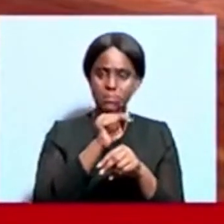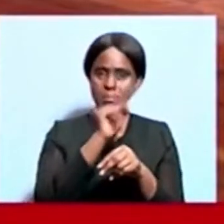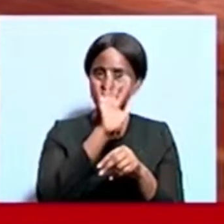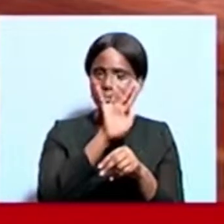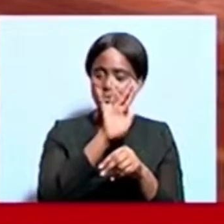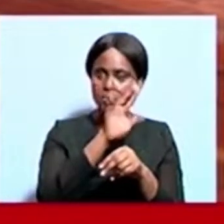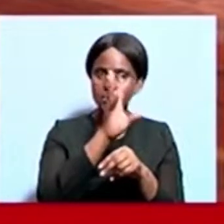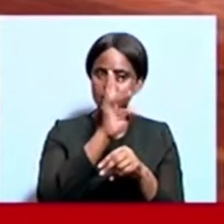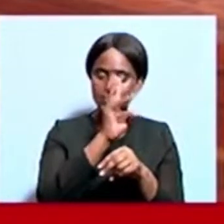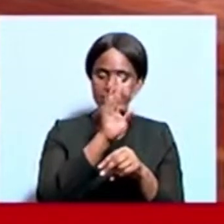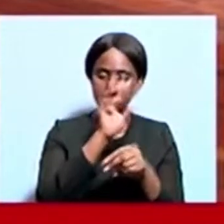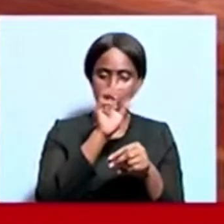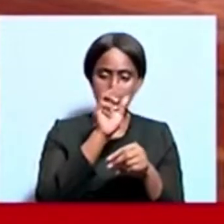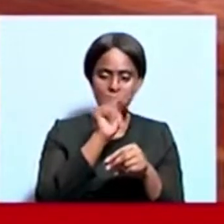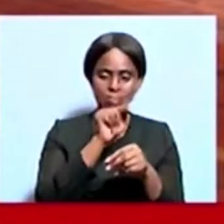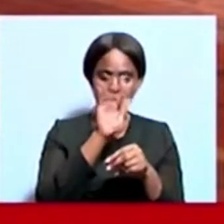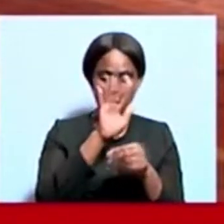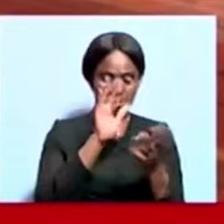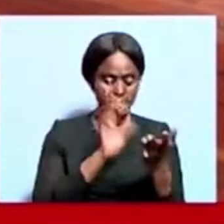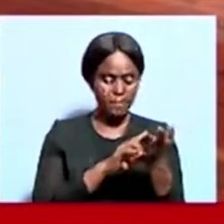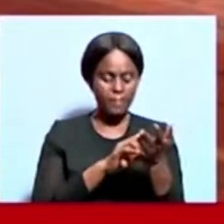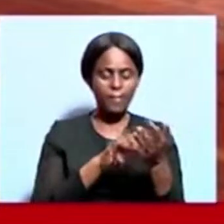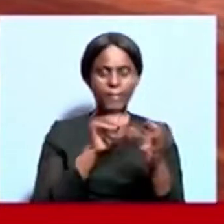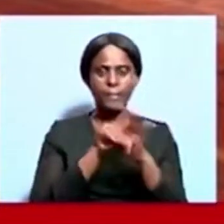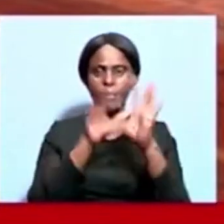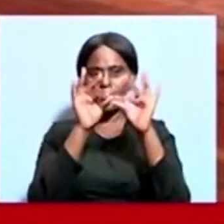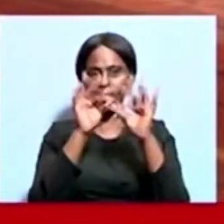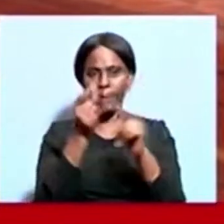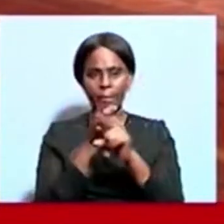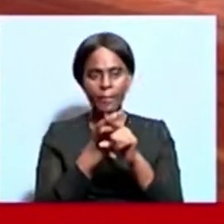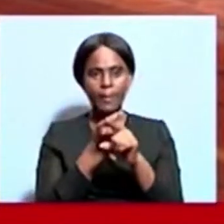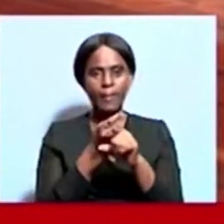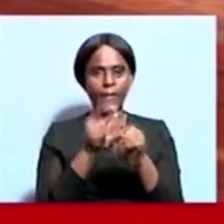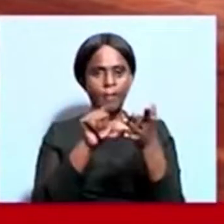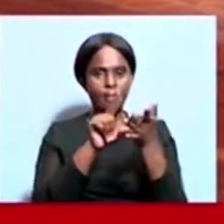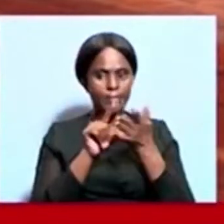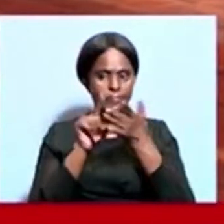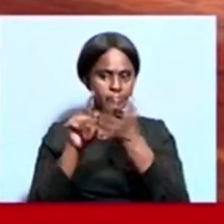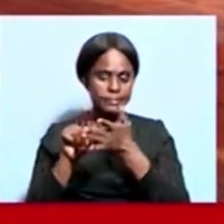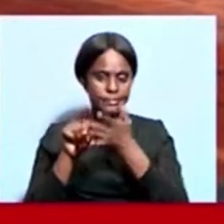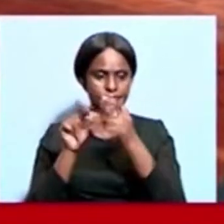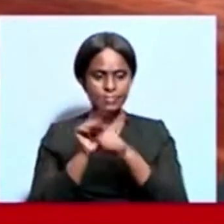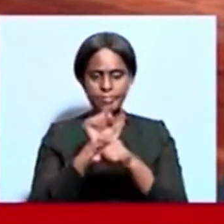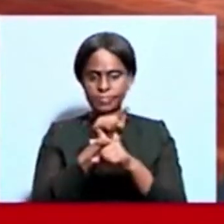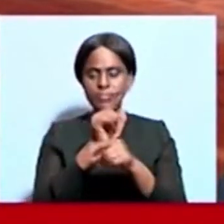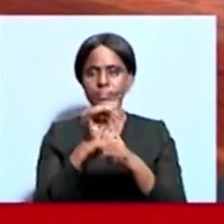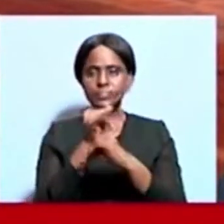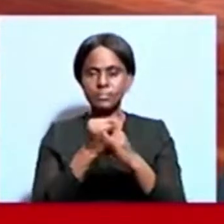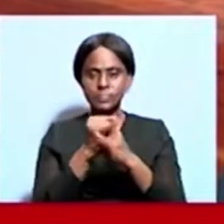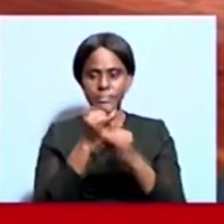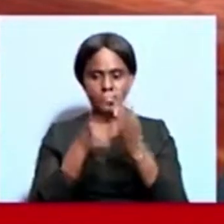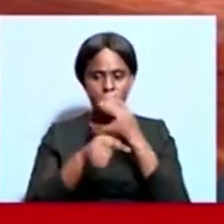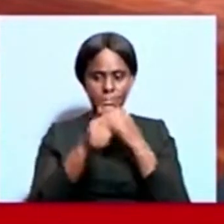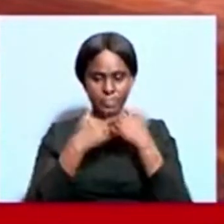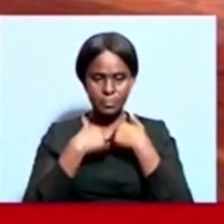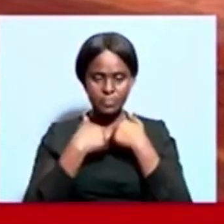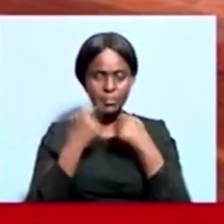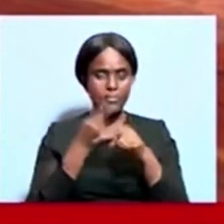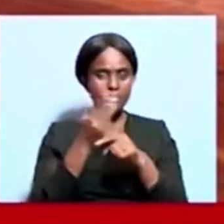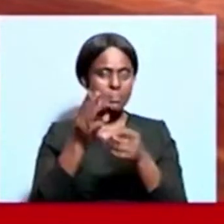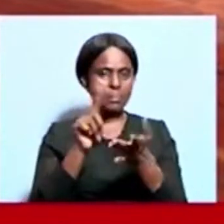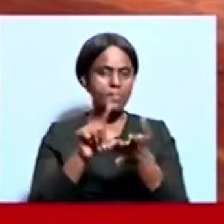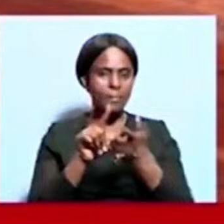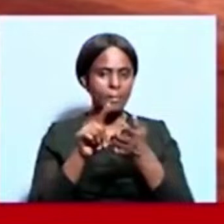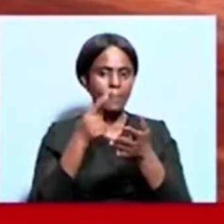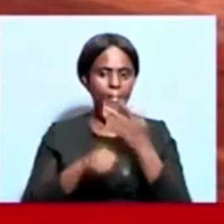16.5 thousand that is in the account comes from the loans, and this is the interest that is accrued from the loans that are